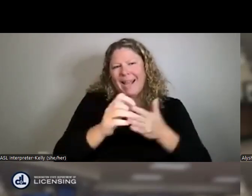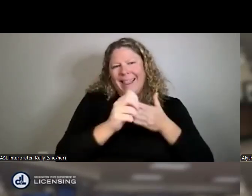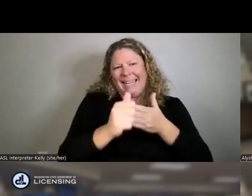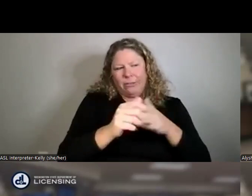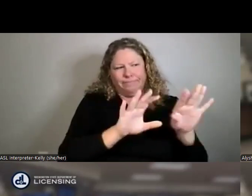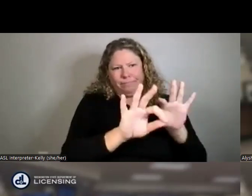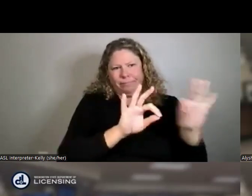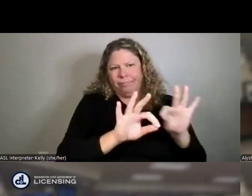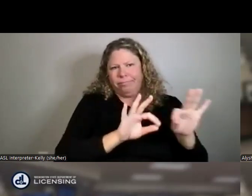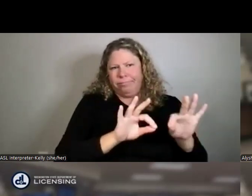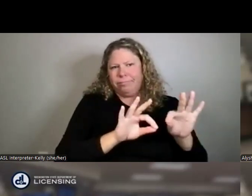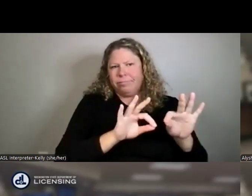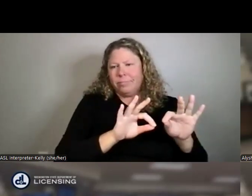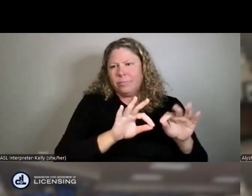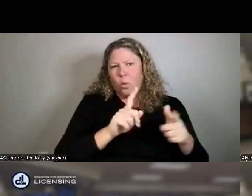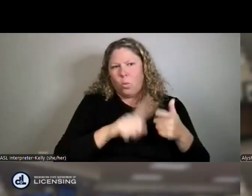business side.